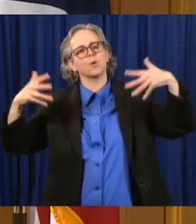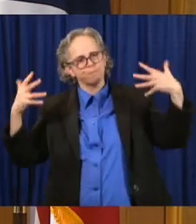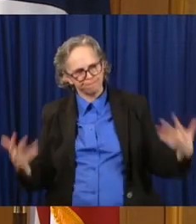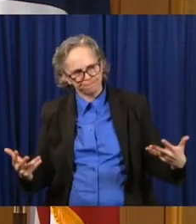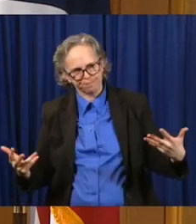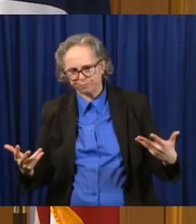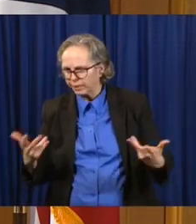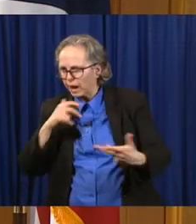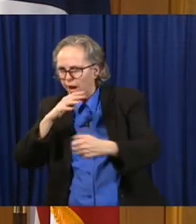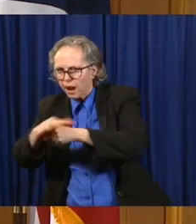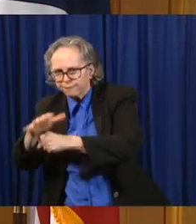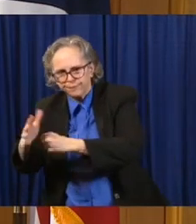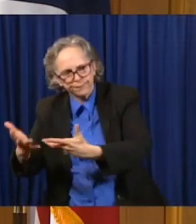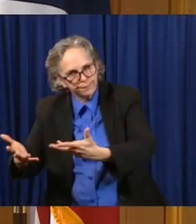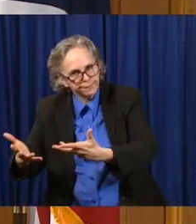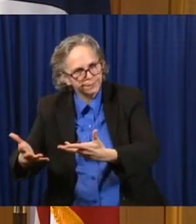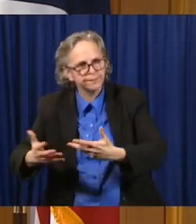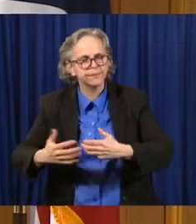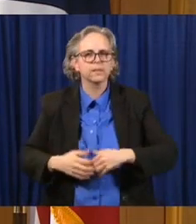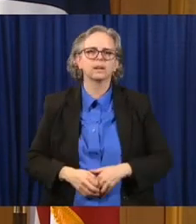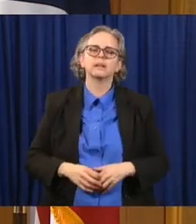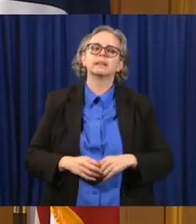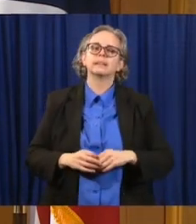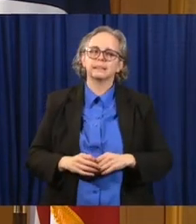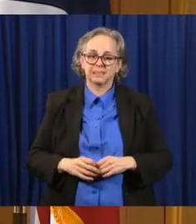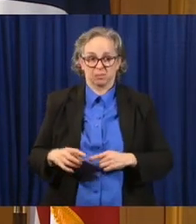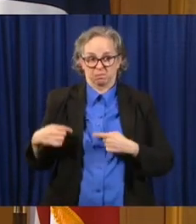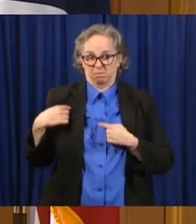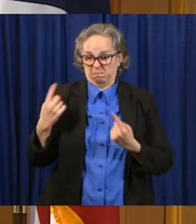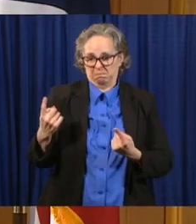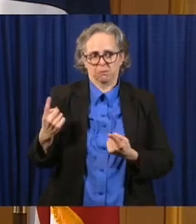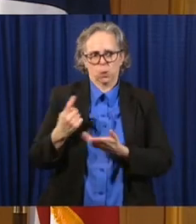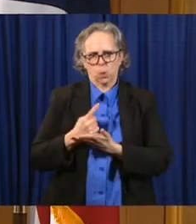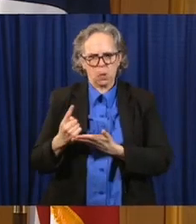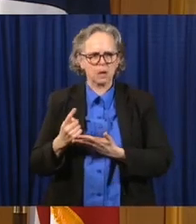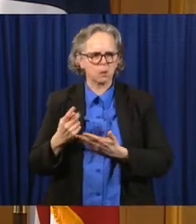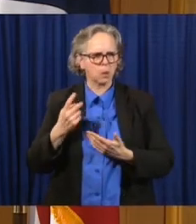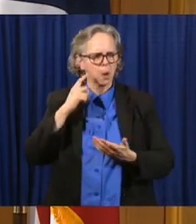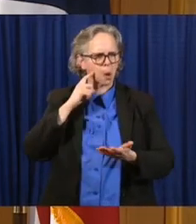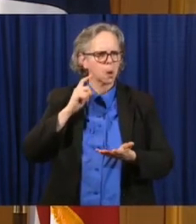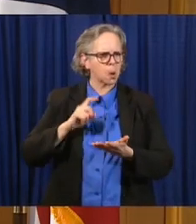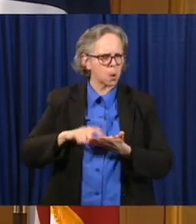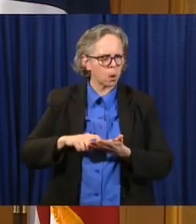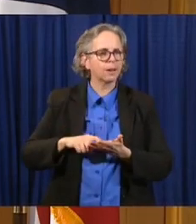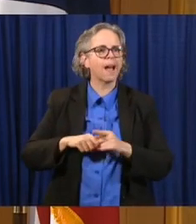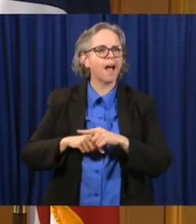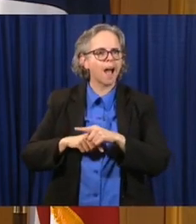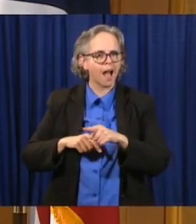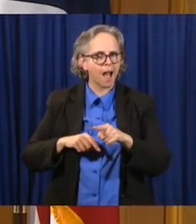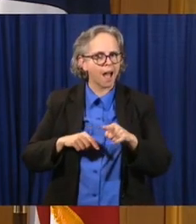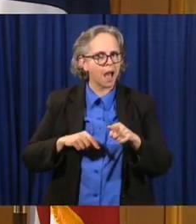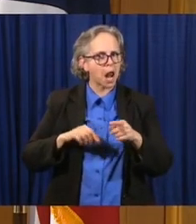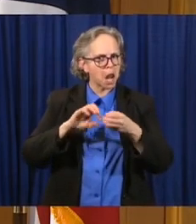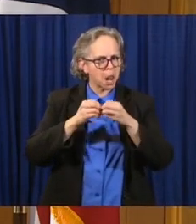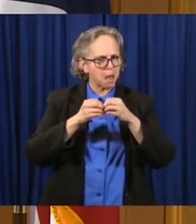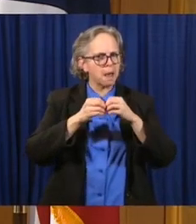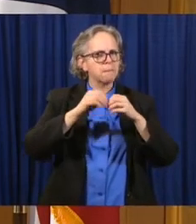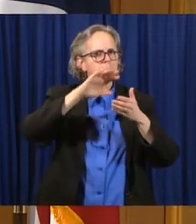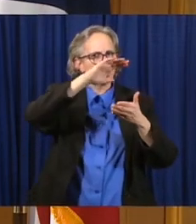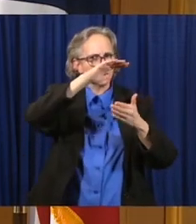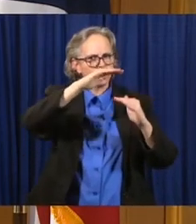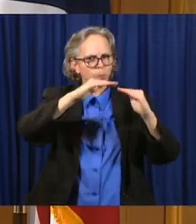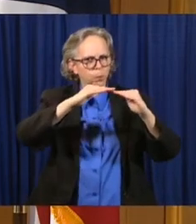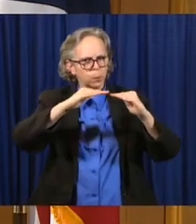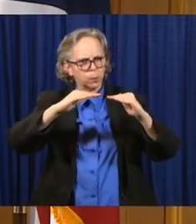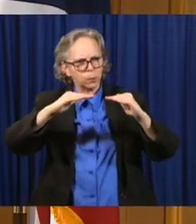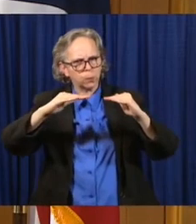we have flattened the curve. We got to see where it goes in the next week. But we have done that, and so we feel much better